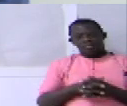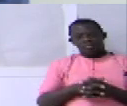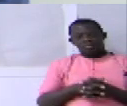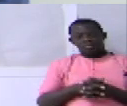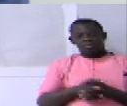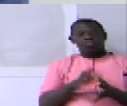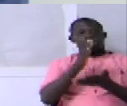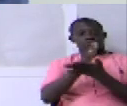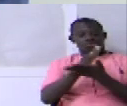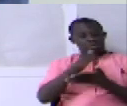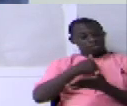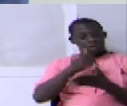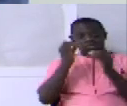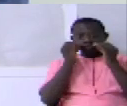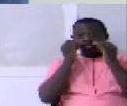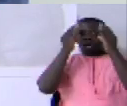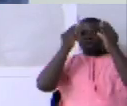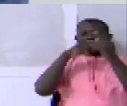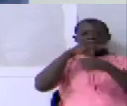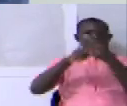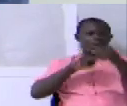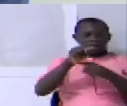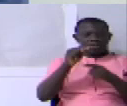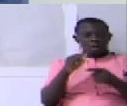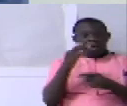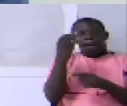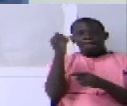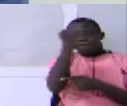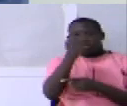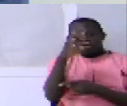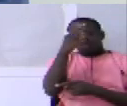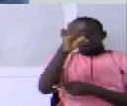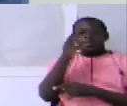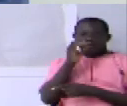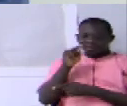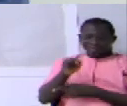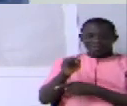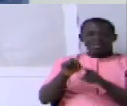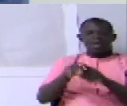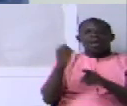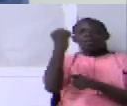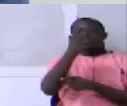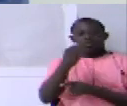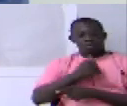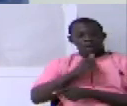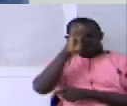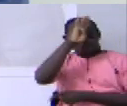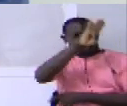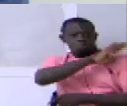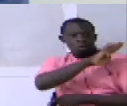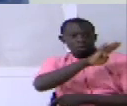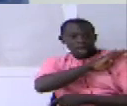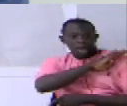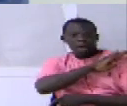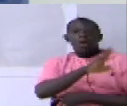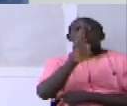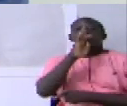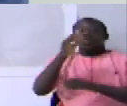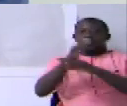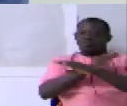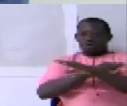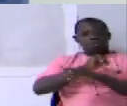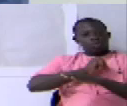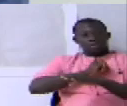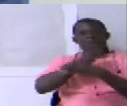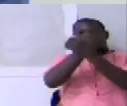Definitely, I'm surprised about it. If they say so, because my brother was also a prisoner, then he was passing through it. Niwe foto de asentere